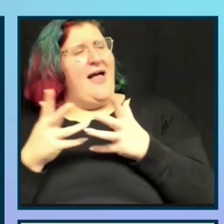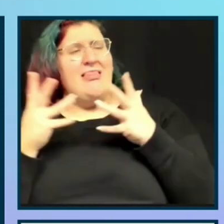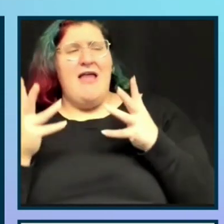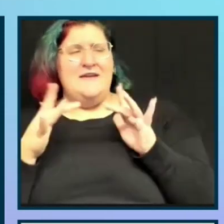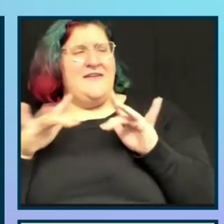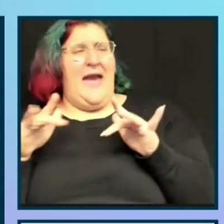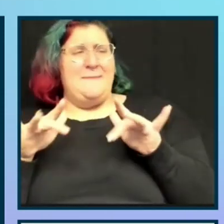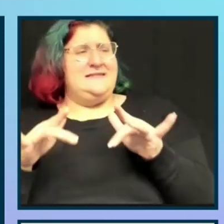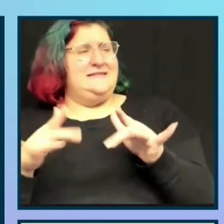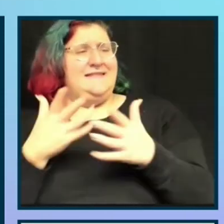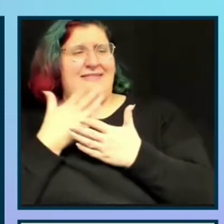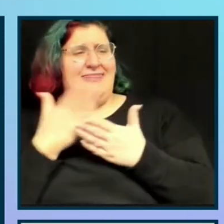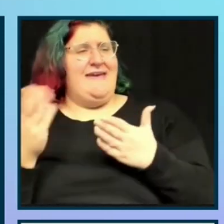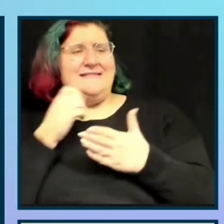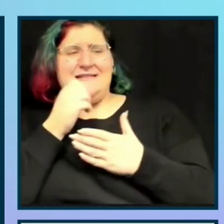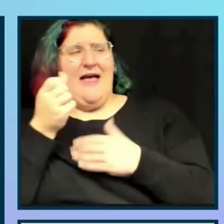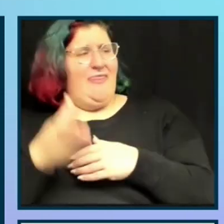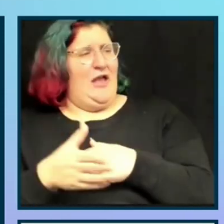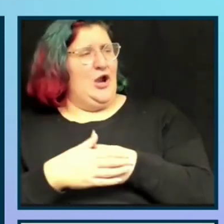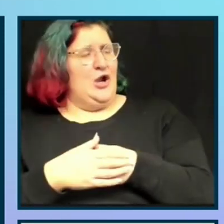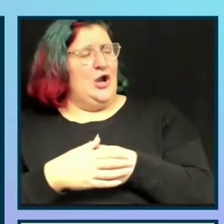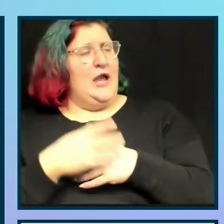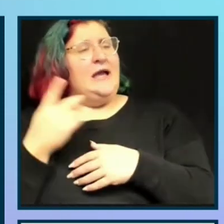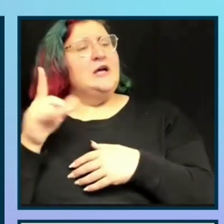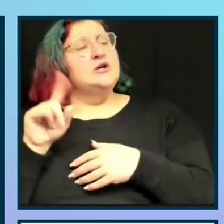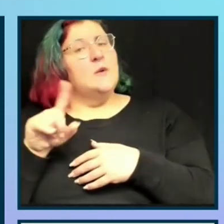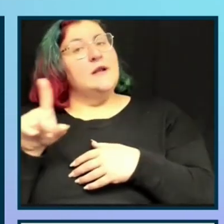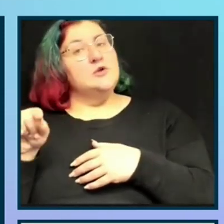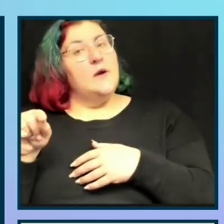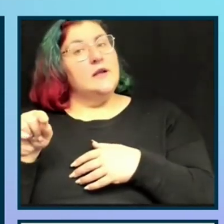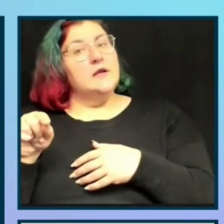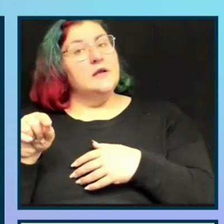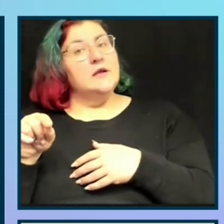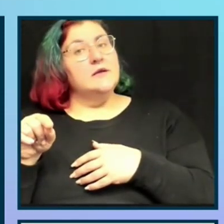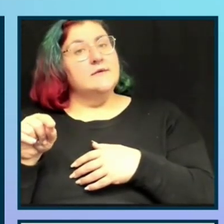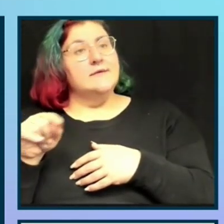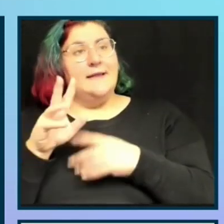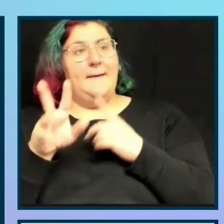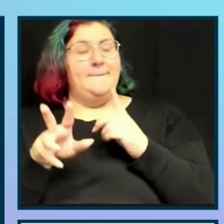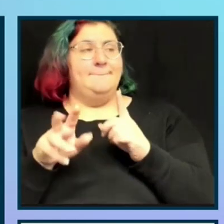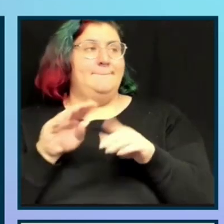the pandemic hit us, and we had a lot of obstacles.